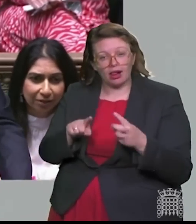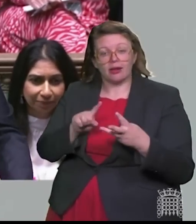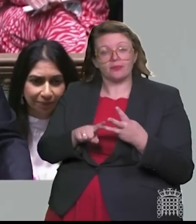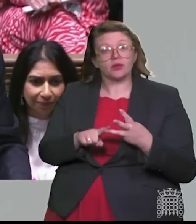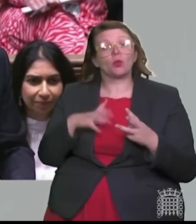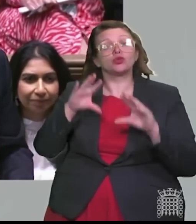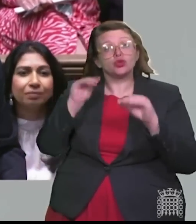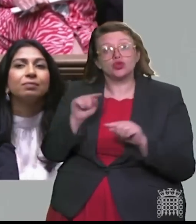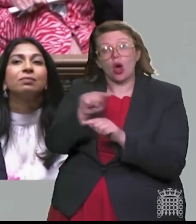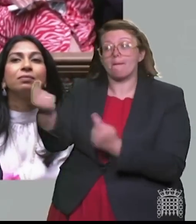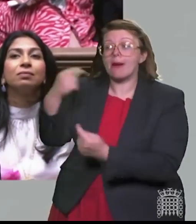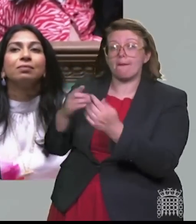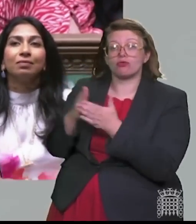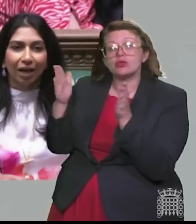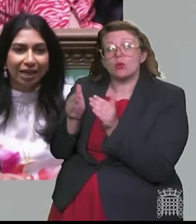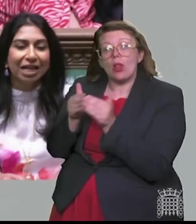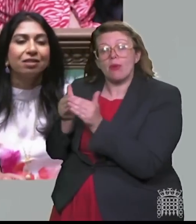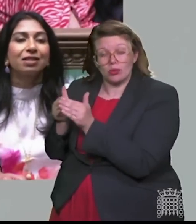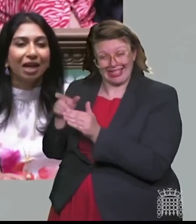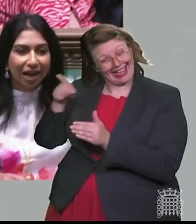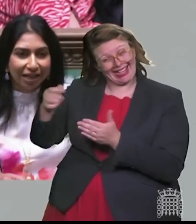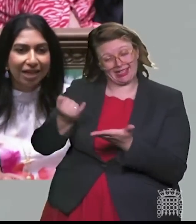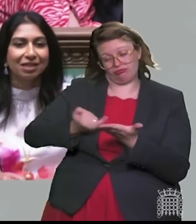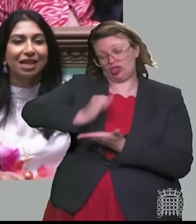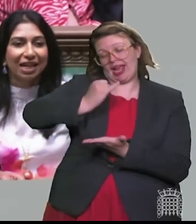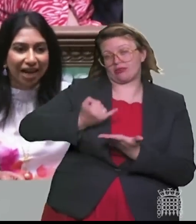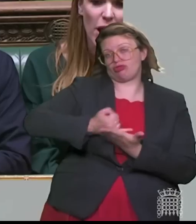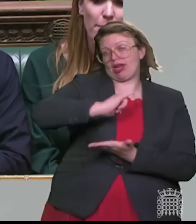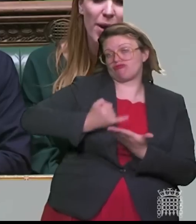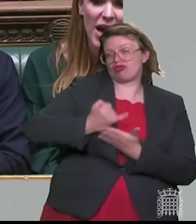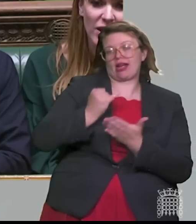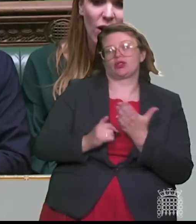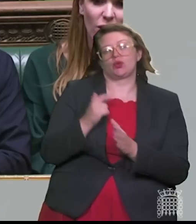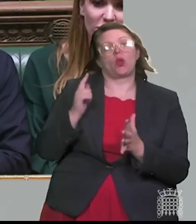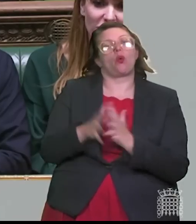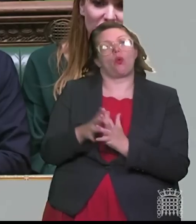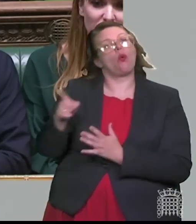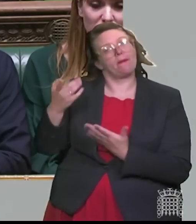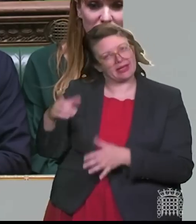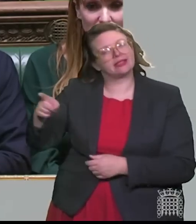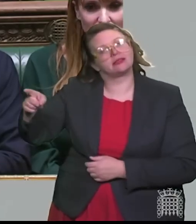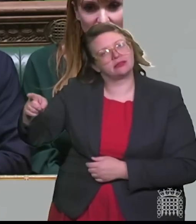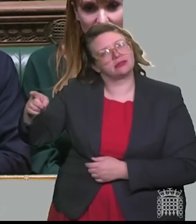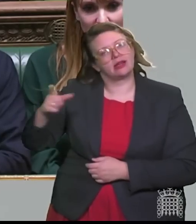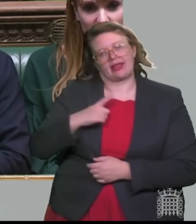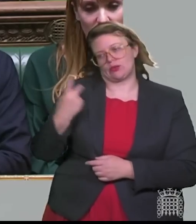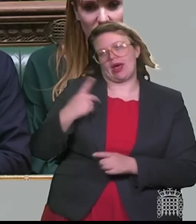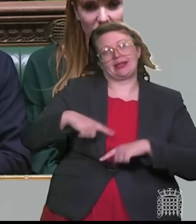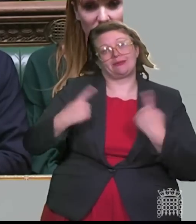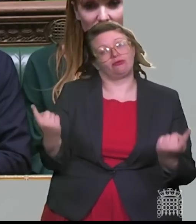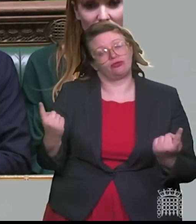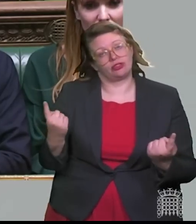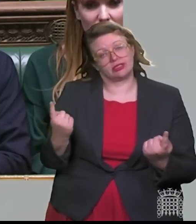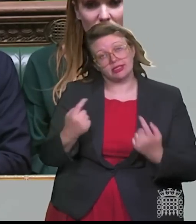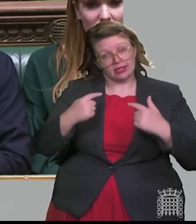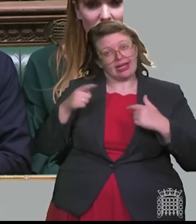boats. What has he done? He's voted against every single one of those. And that's the difference between us. While he's working